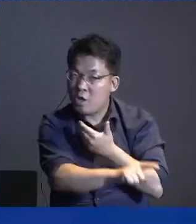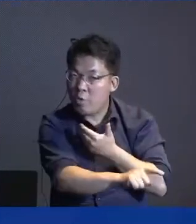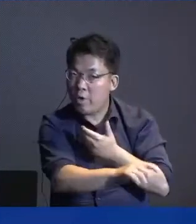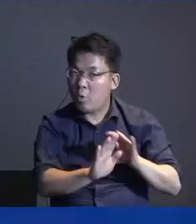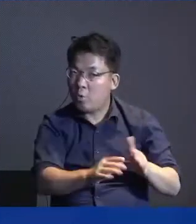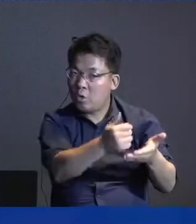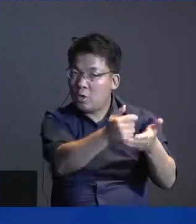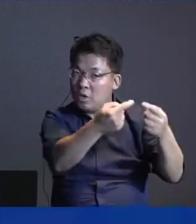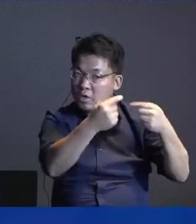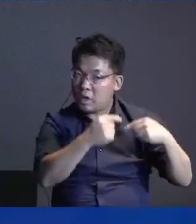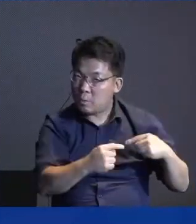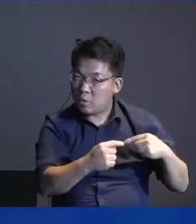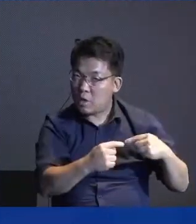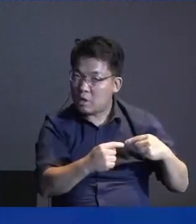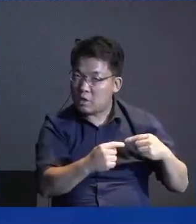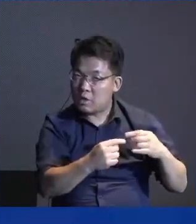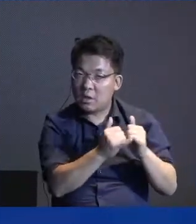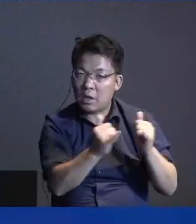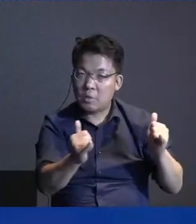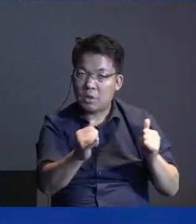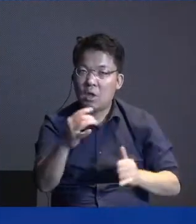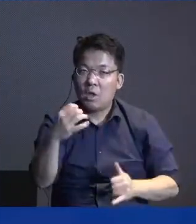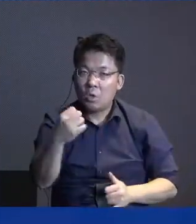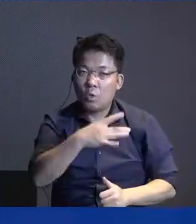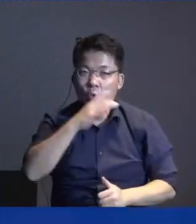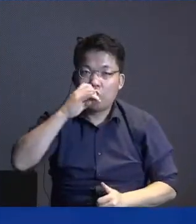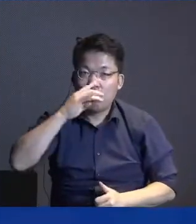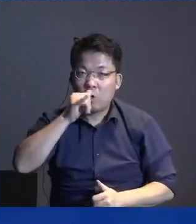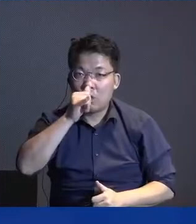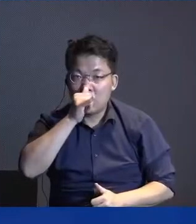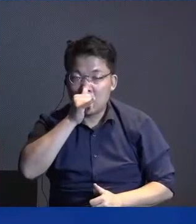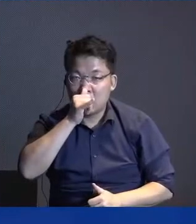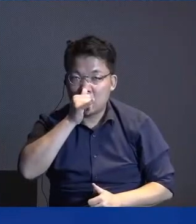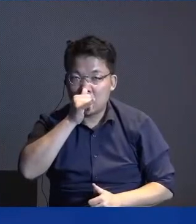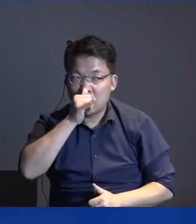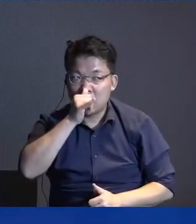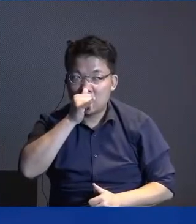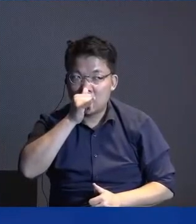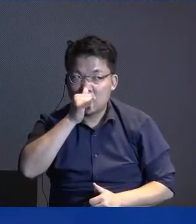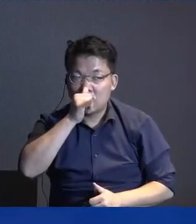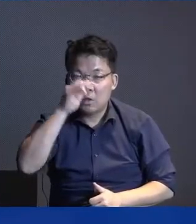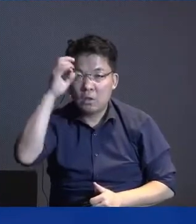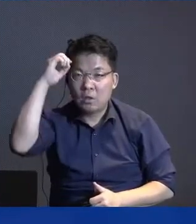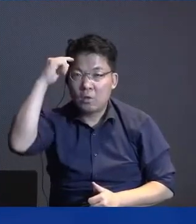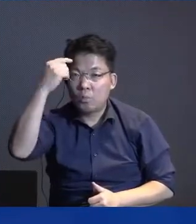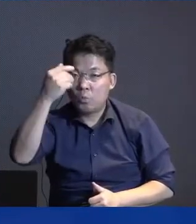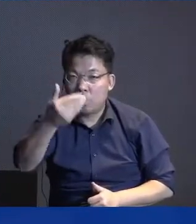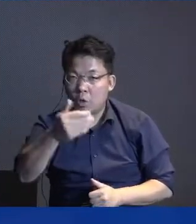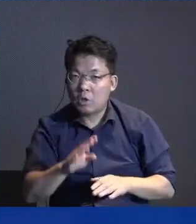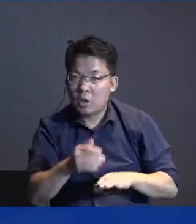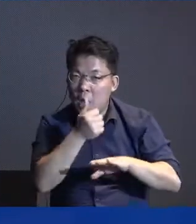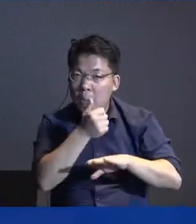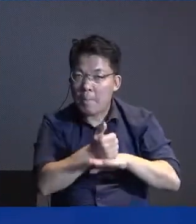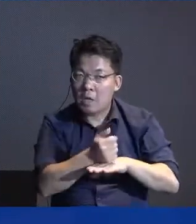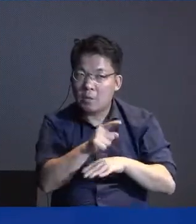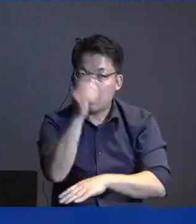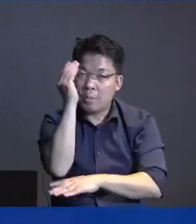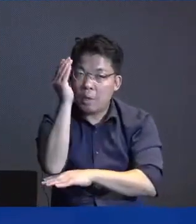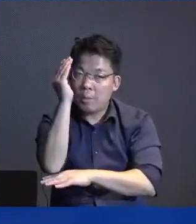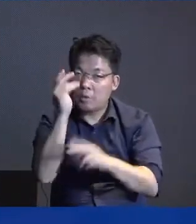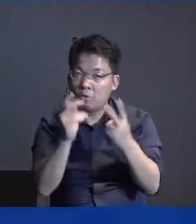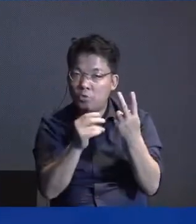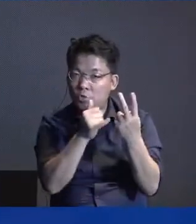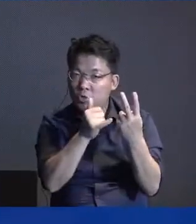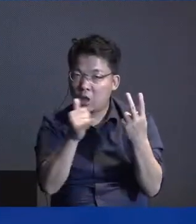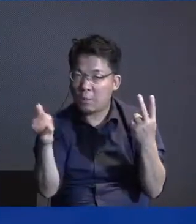give you some time to make some final remarks, I think. So before we close